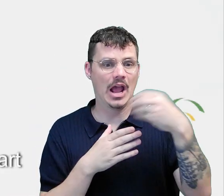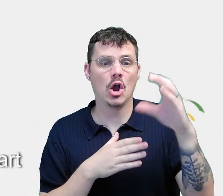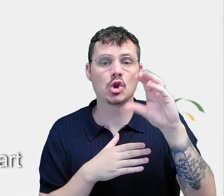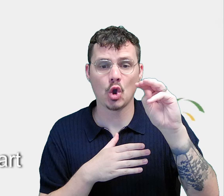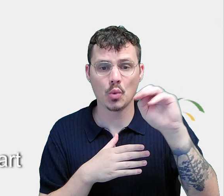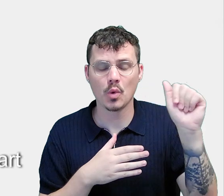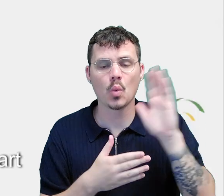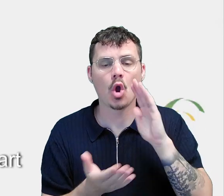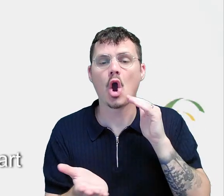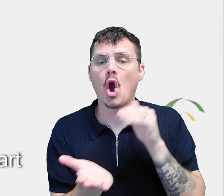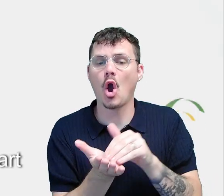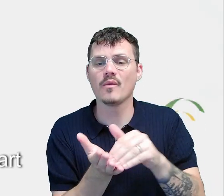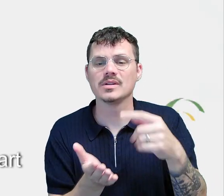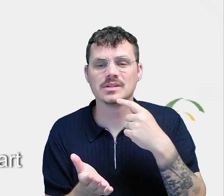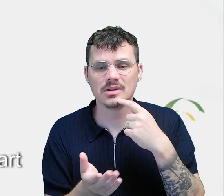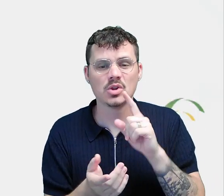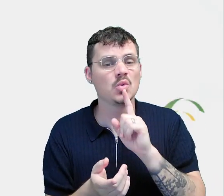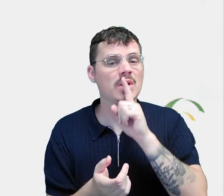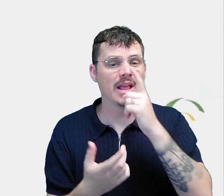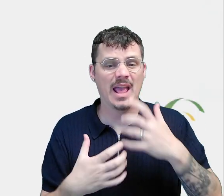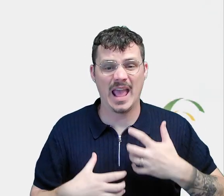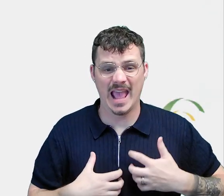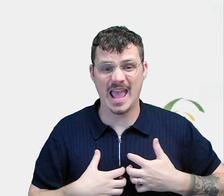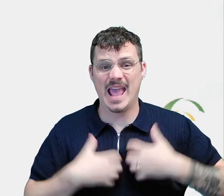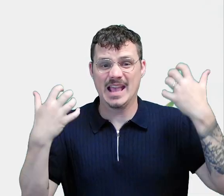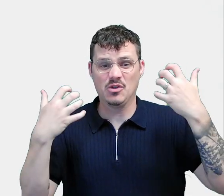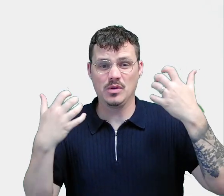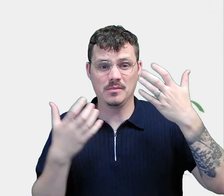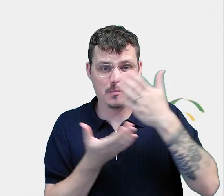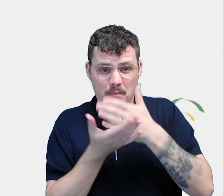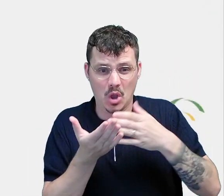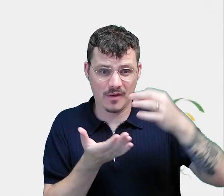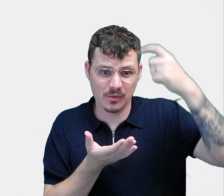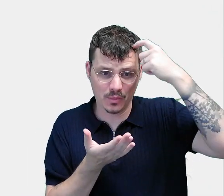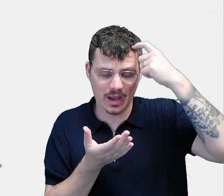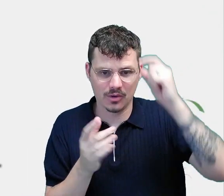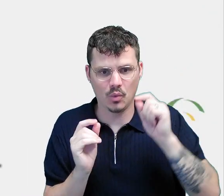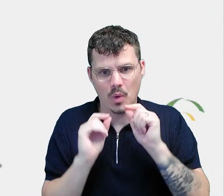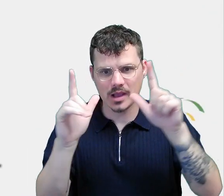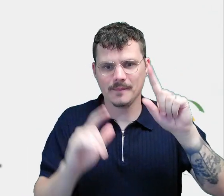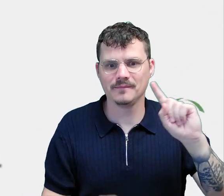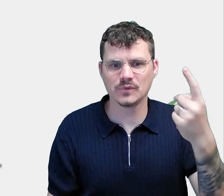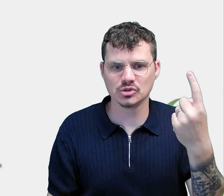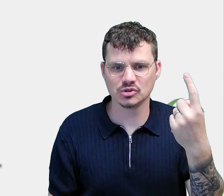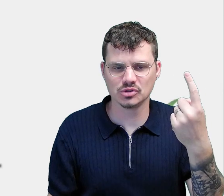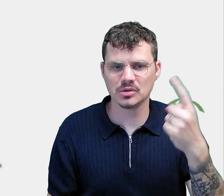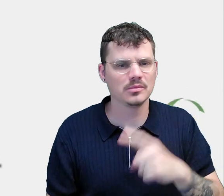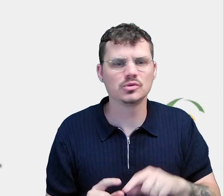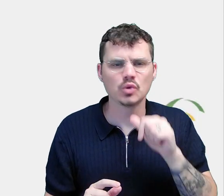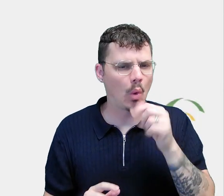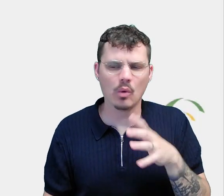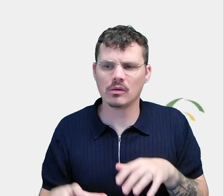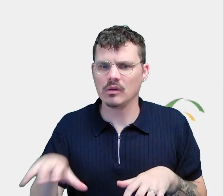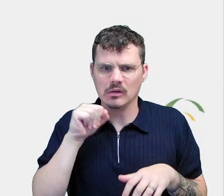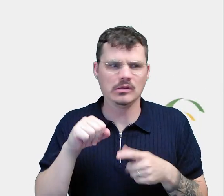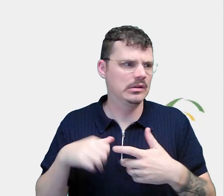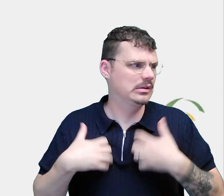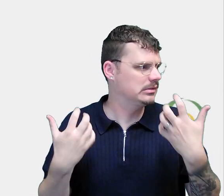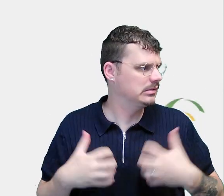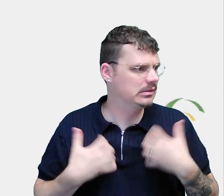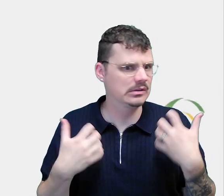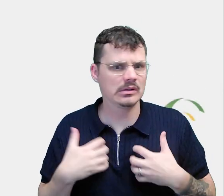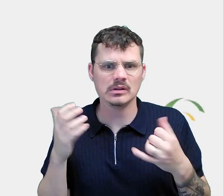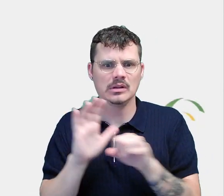will often say that the really angry part of the brain might wake up first, And not to make too much of that.